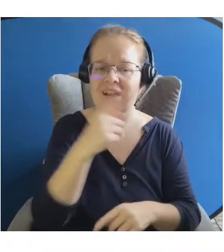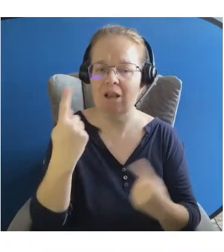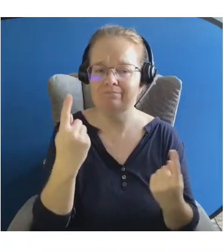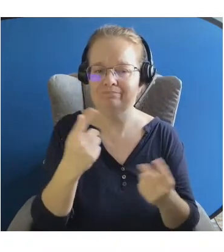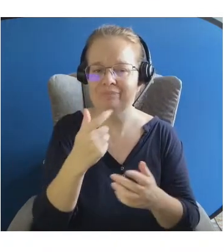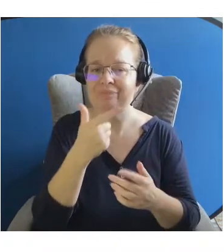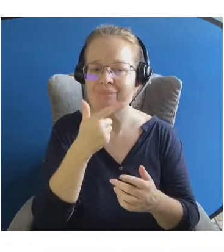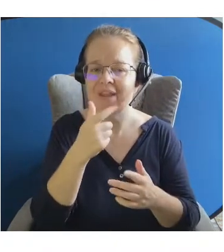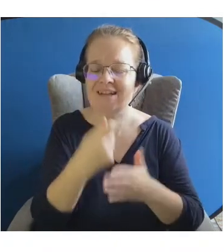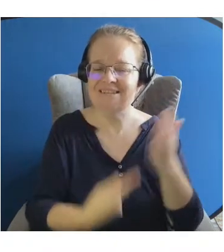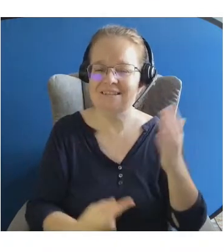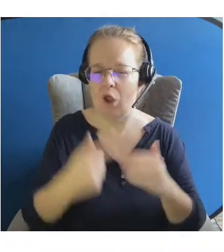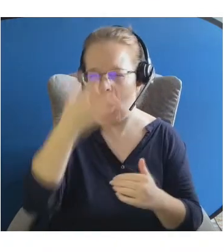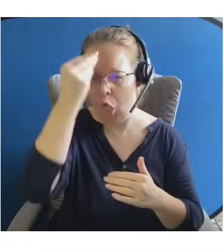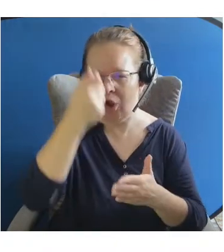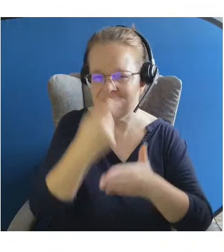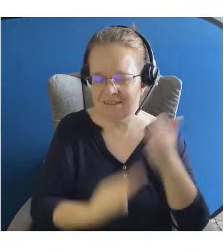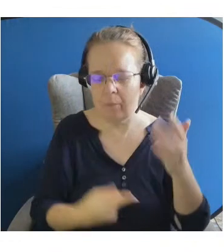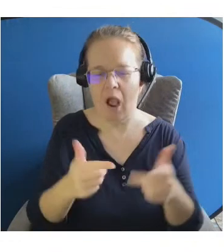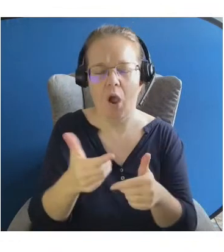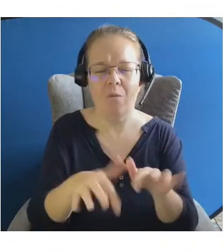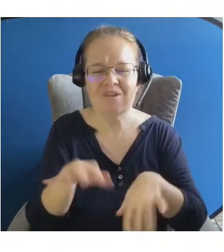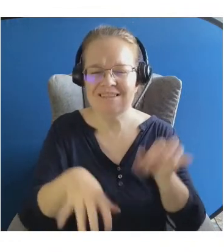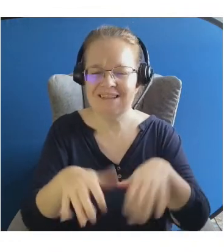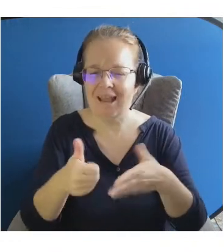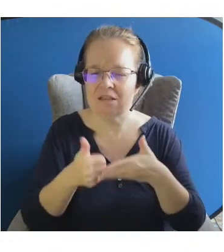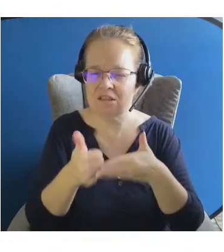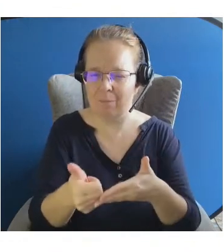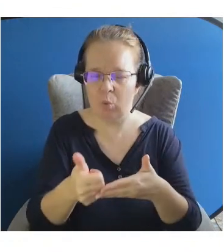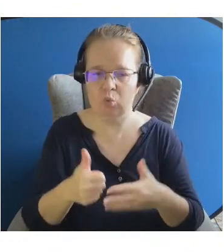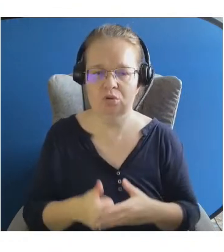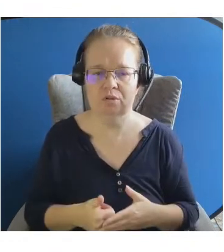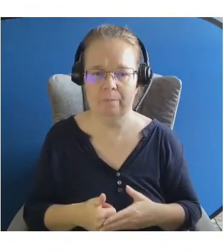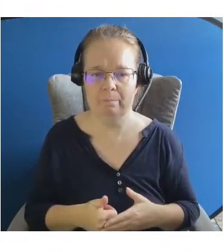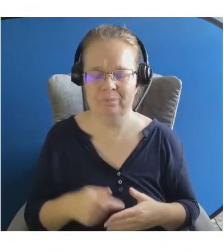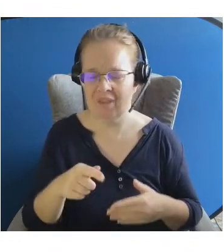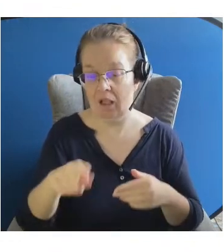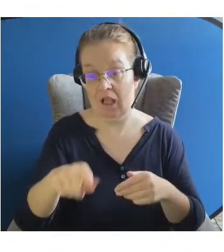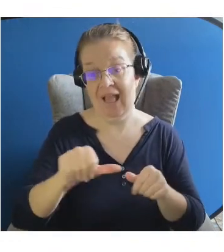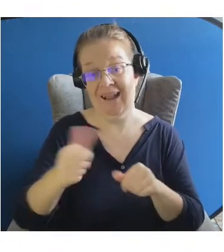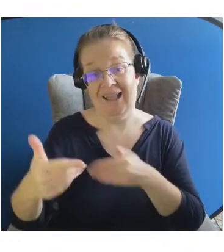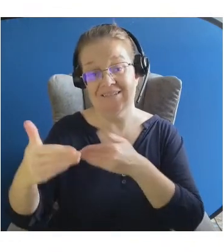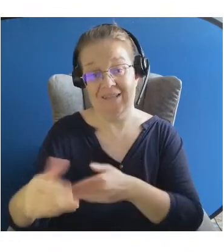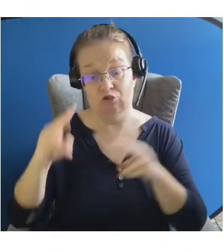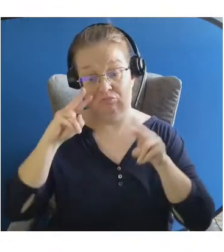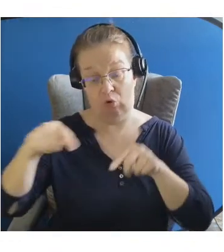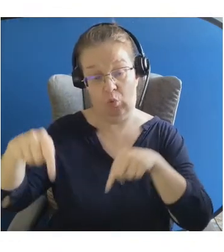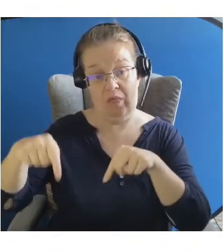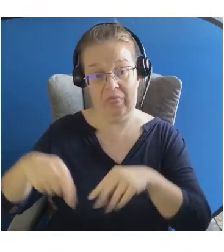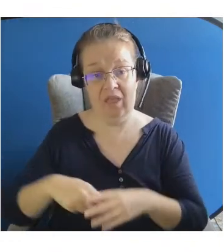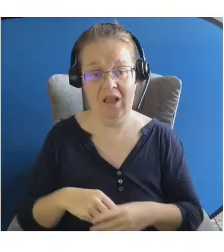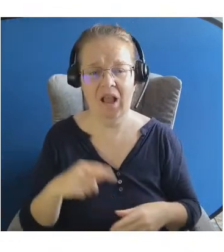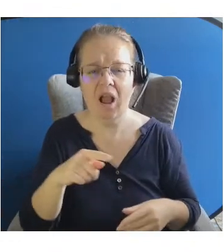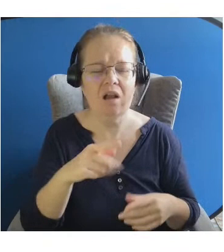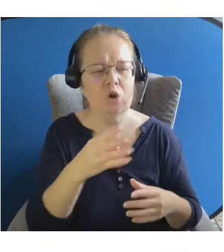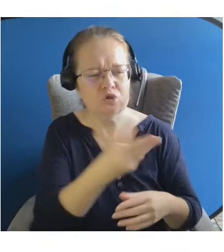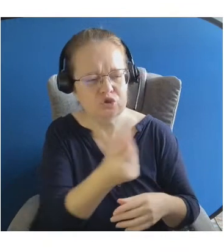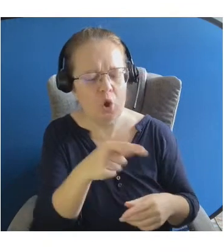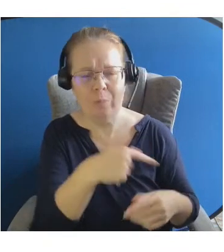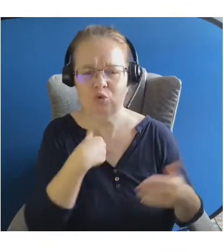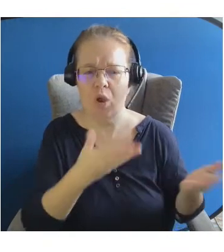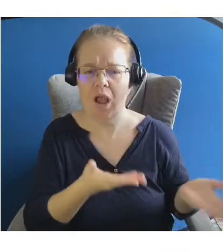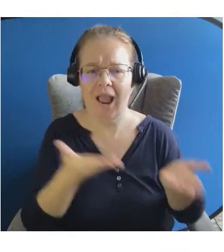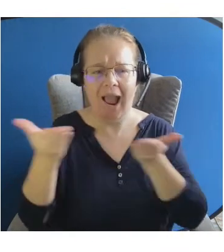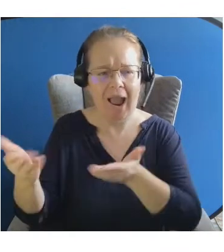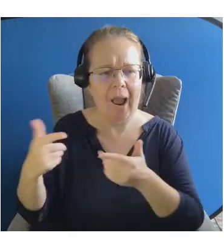providing them with access to tech support. It's much more than this, the next session, but it's looking at that type of support that people need. I'm going to hand you over to my